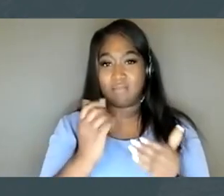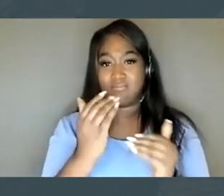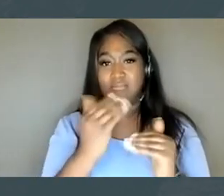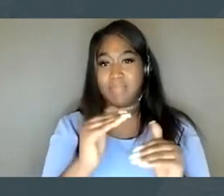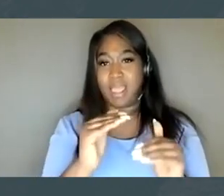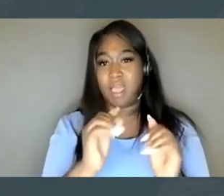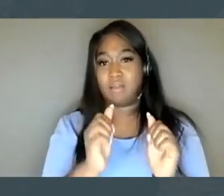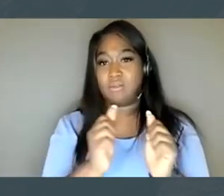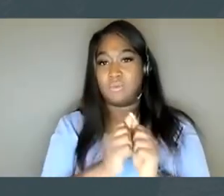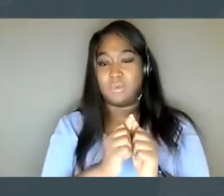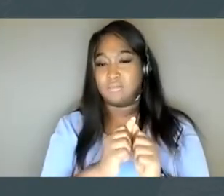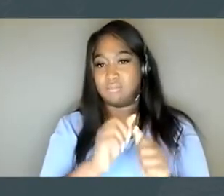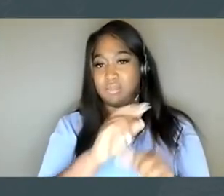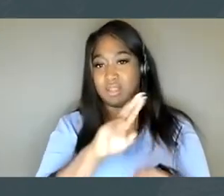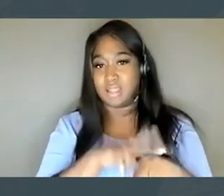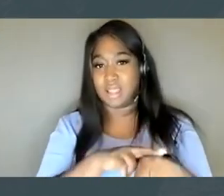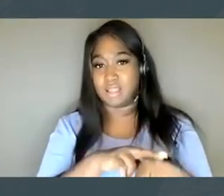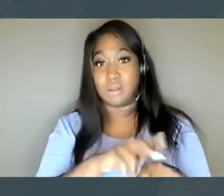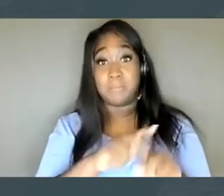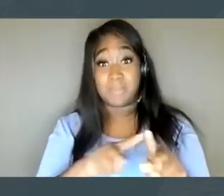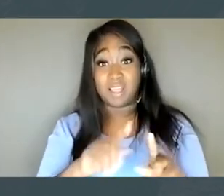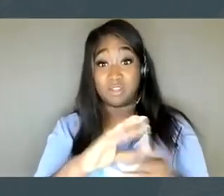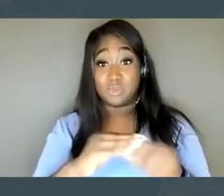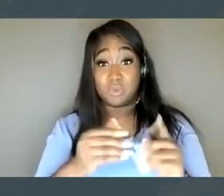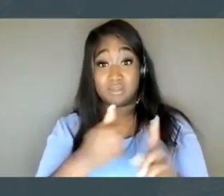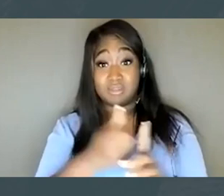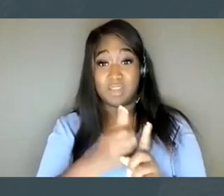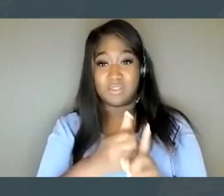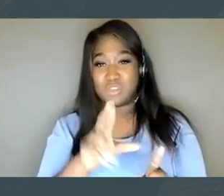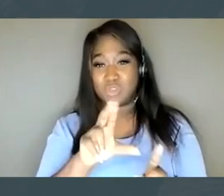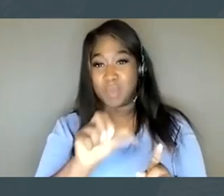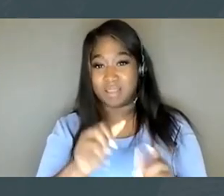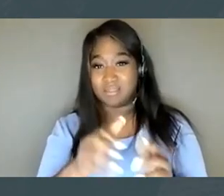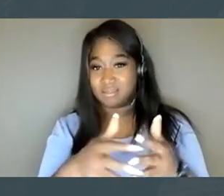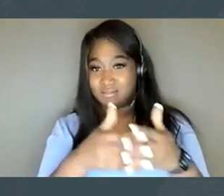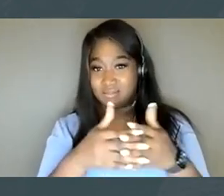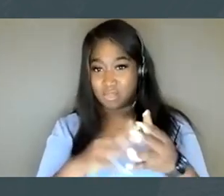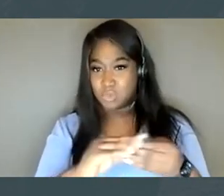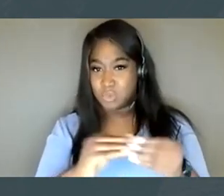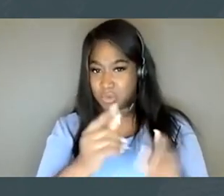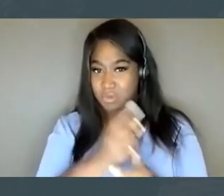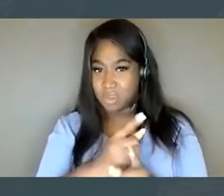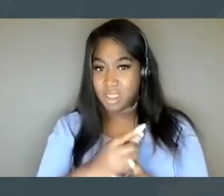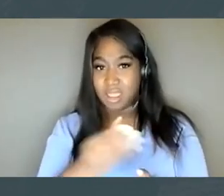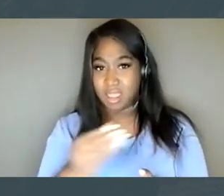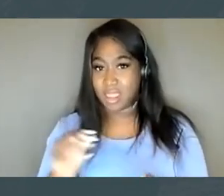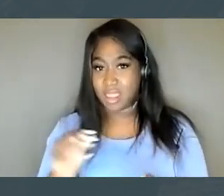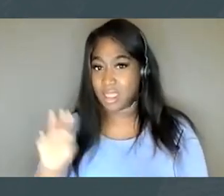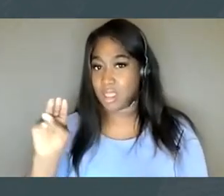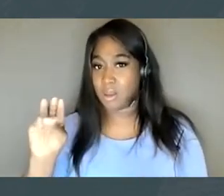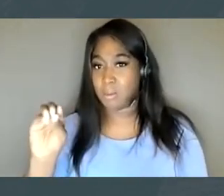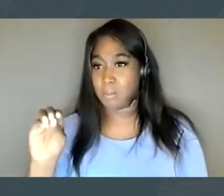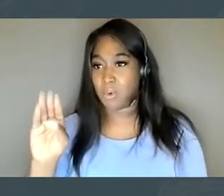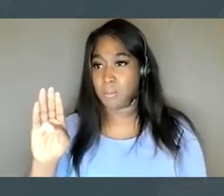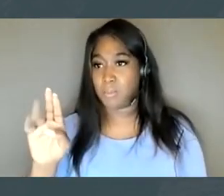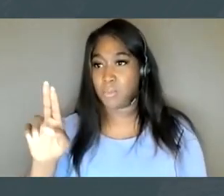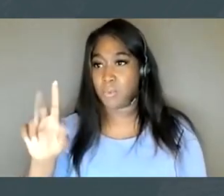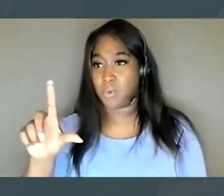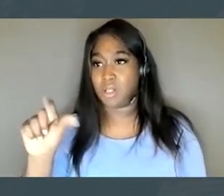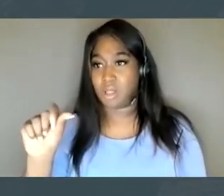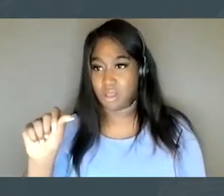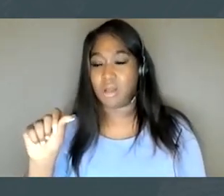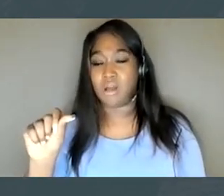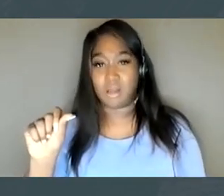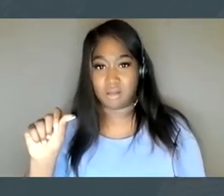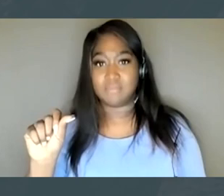story is a US story, right? And then, of course, Maboula, I mean, you know, you've got that all the way